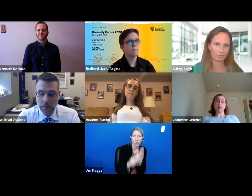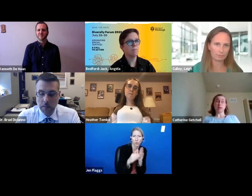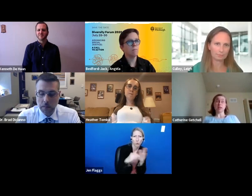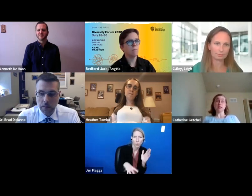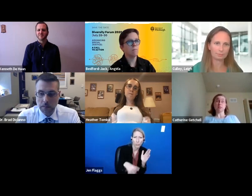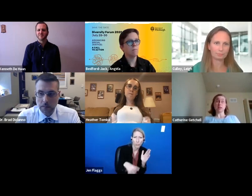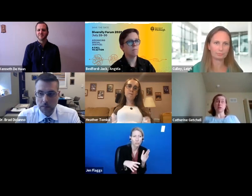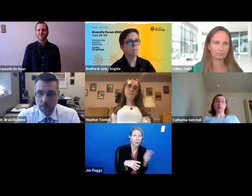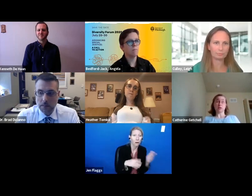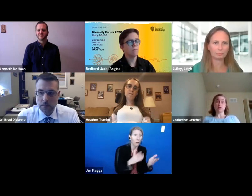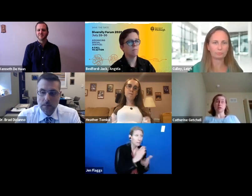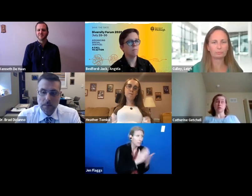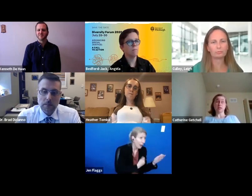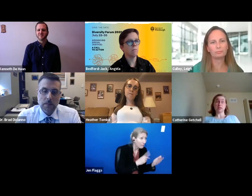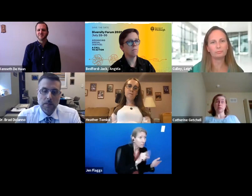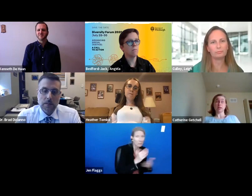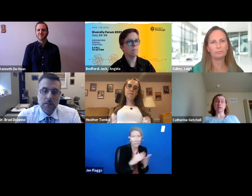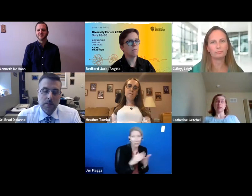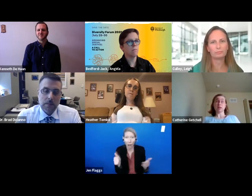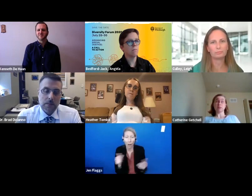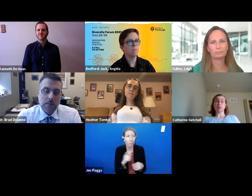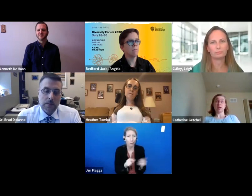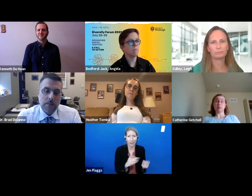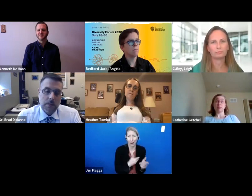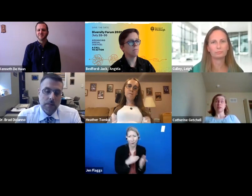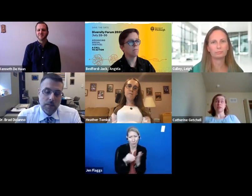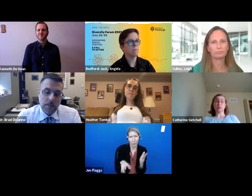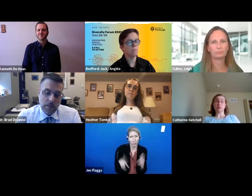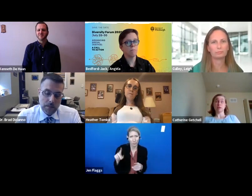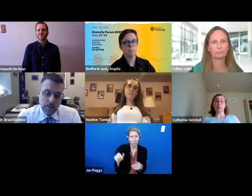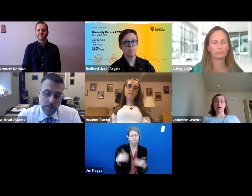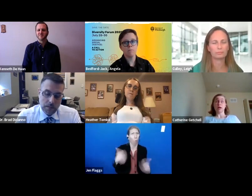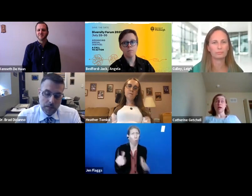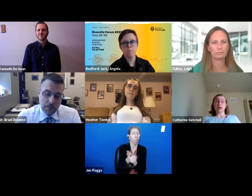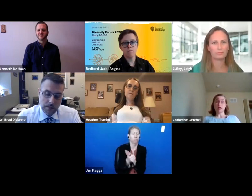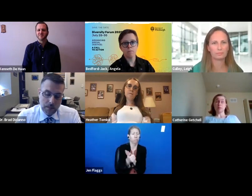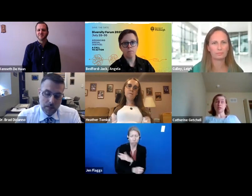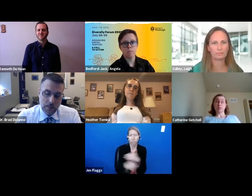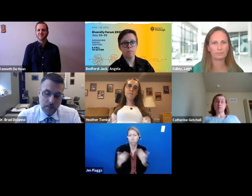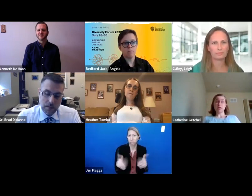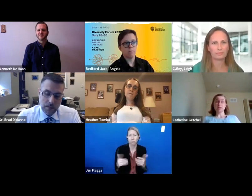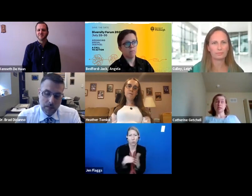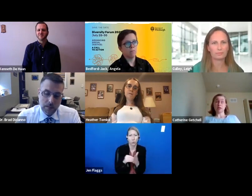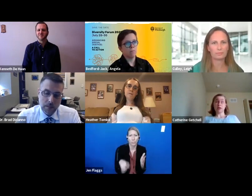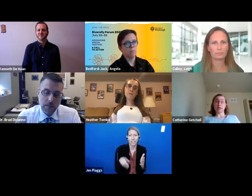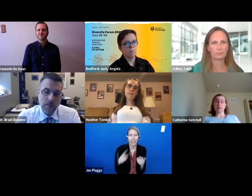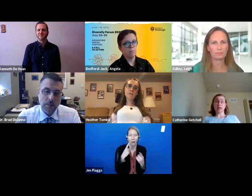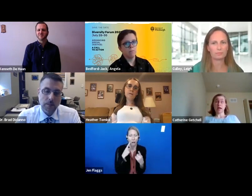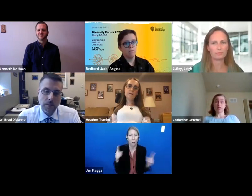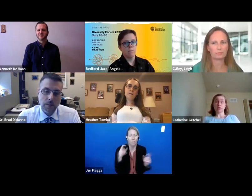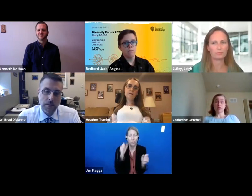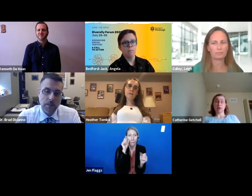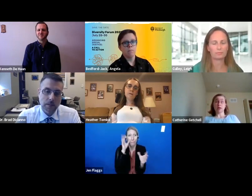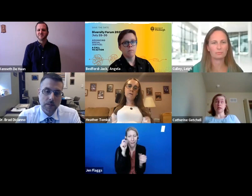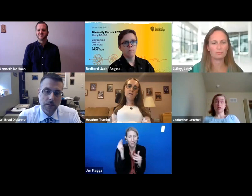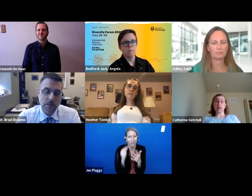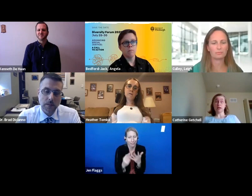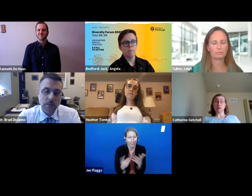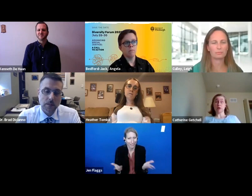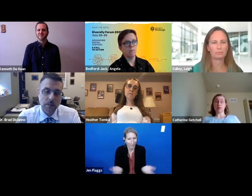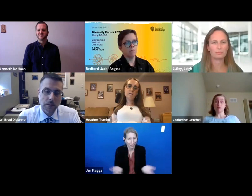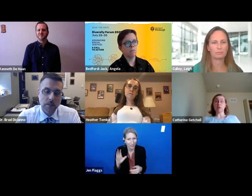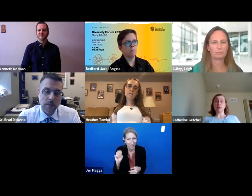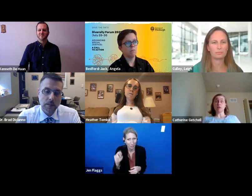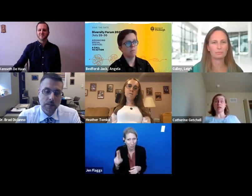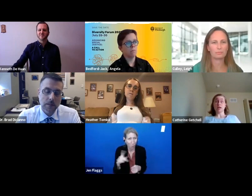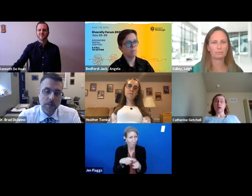and without disabilities, but certainly our students with disabilities, exceptionally capable students who accomplish amazing things at Carnegie Mellon